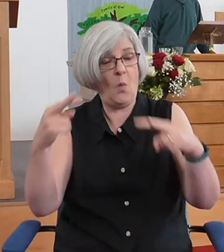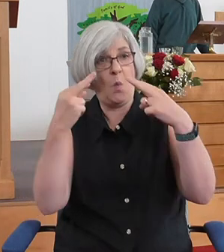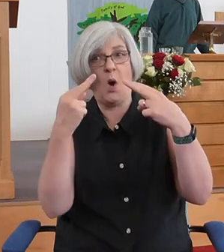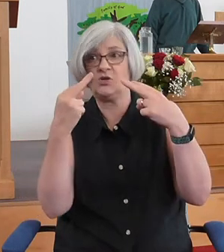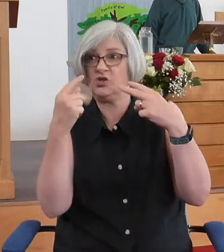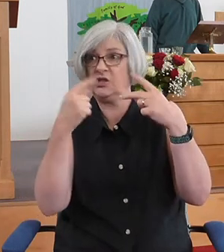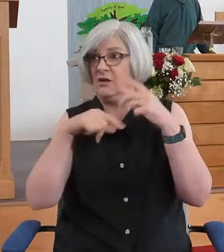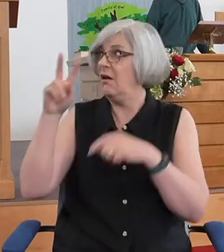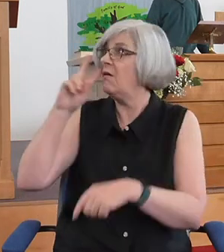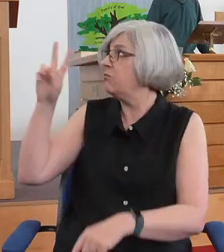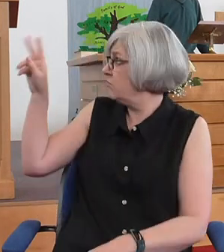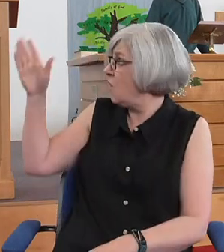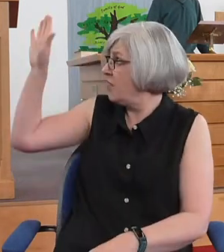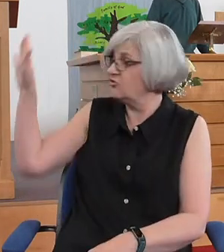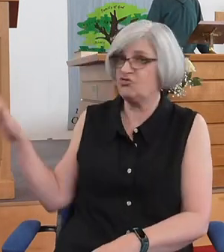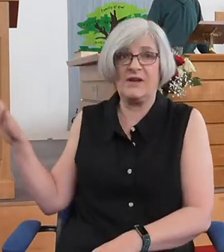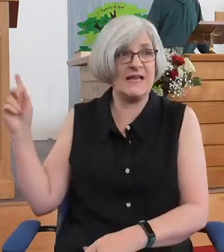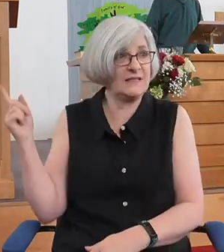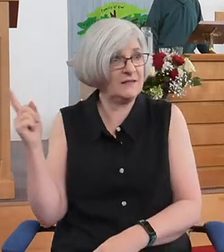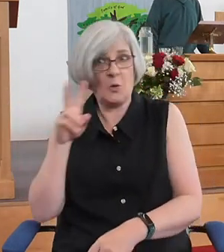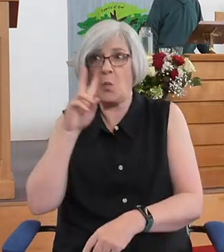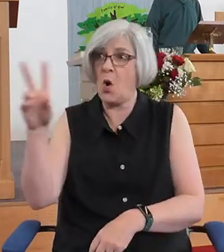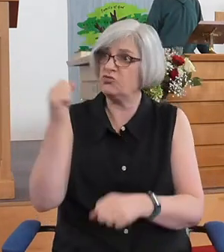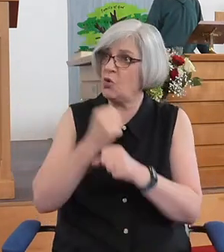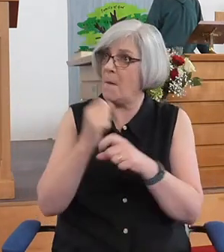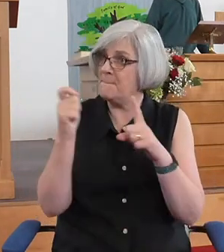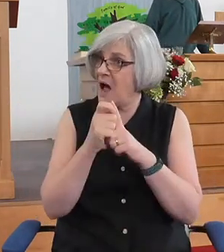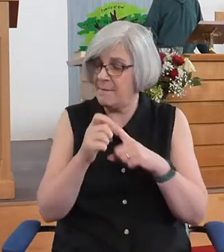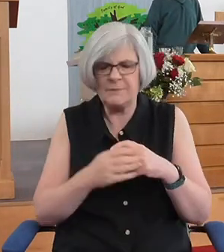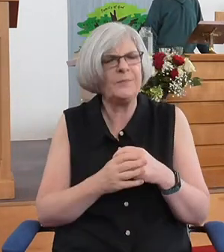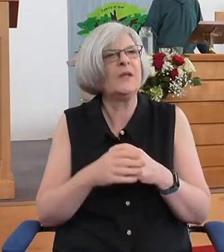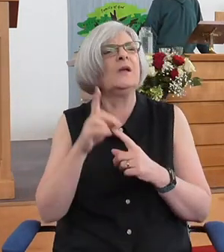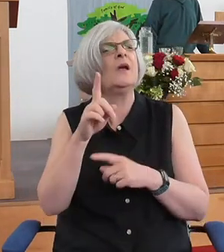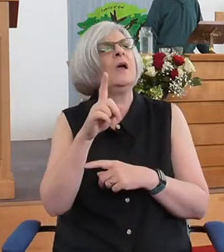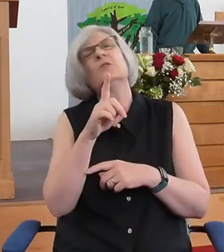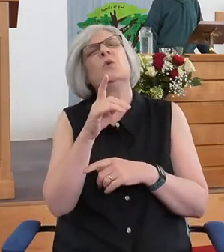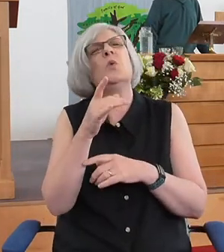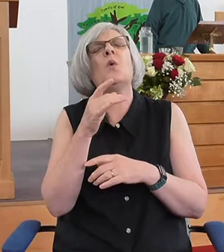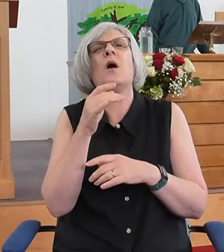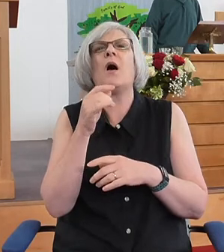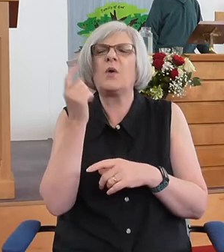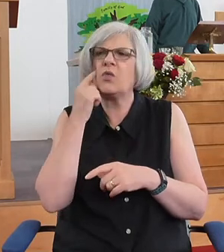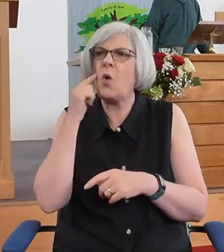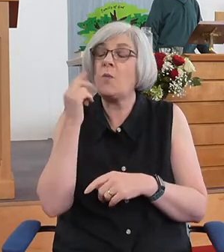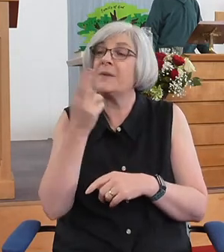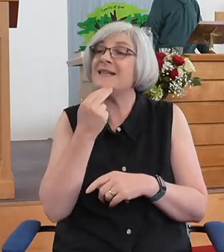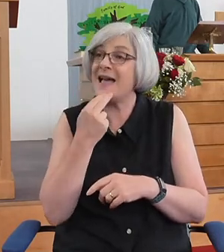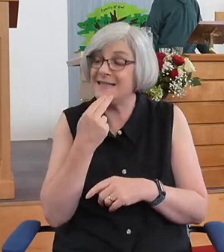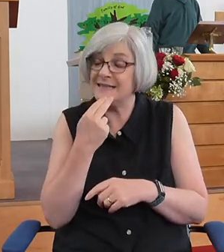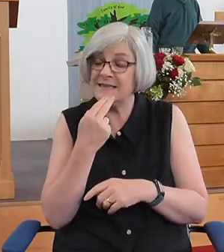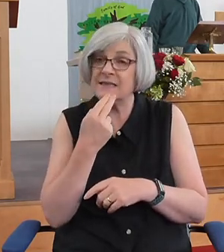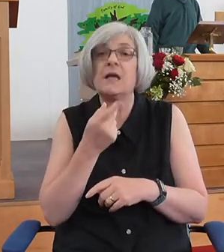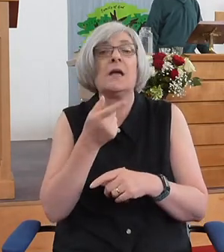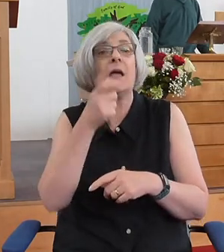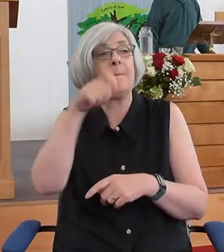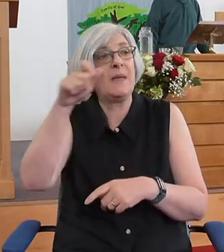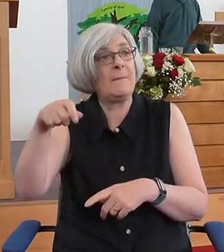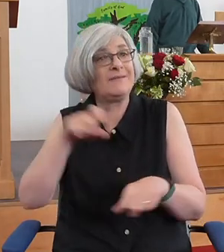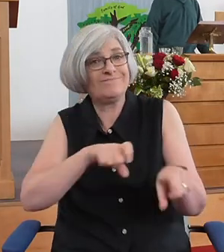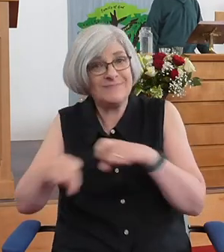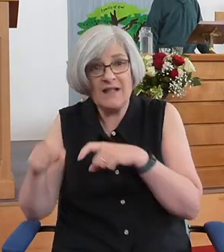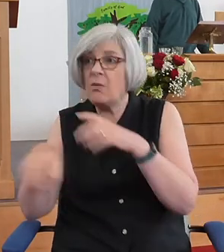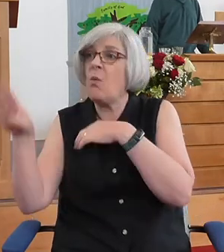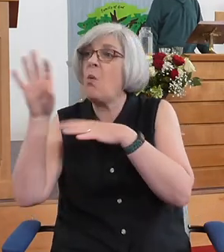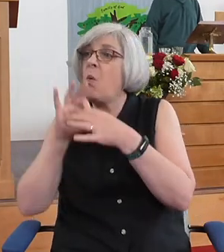on the screens. Now, it had occurred to some of us that it would be nice if people who were still stuck at home and